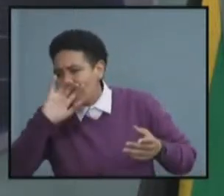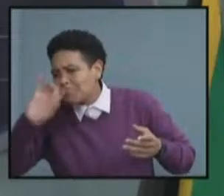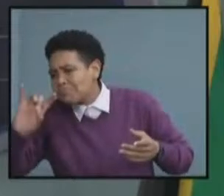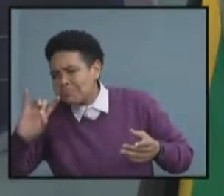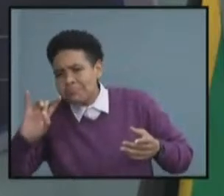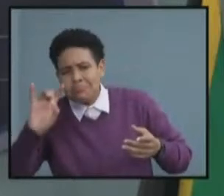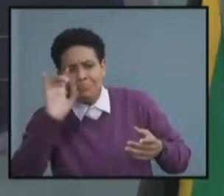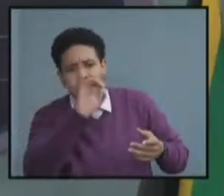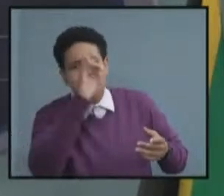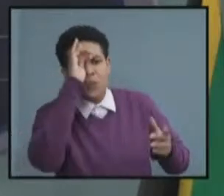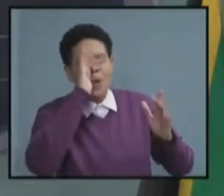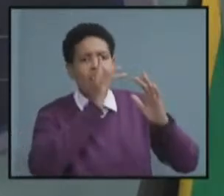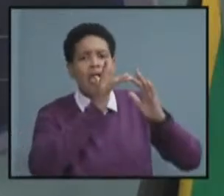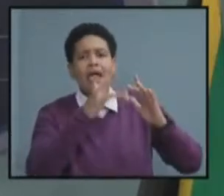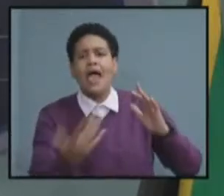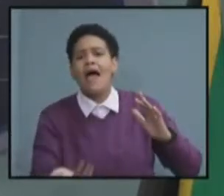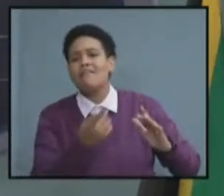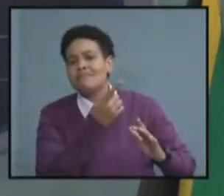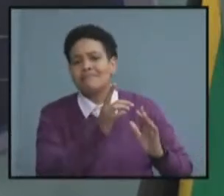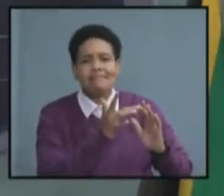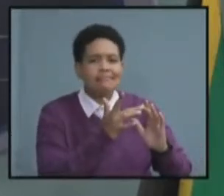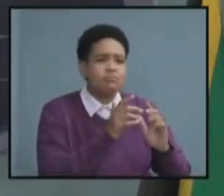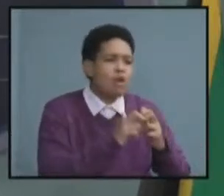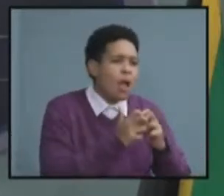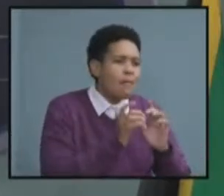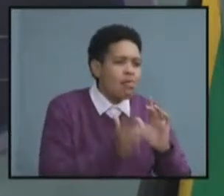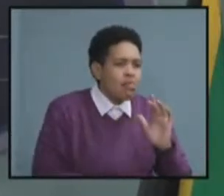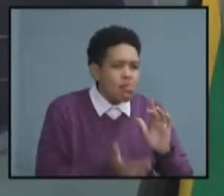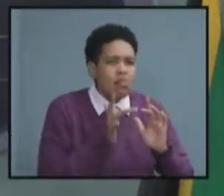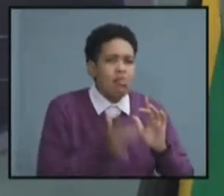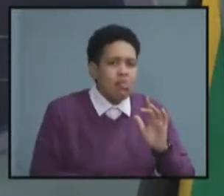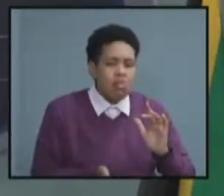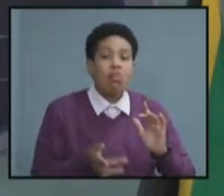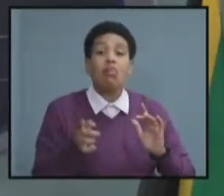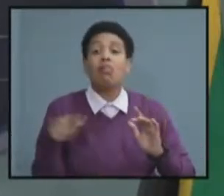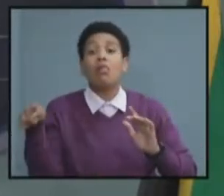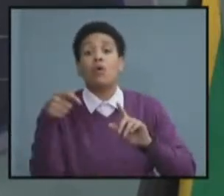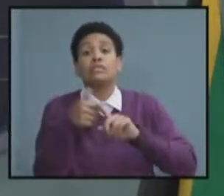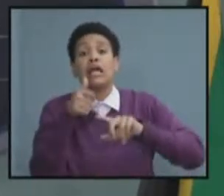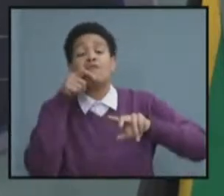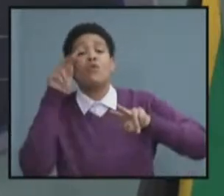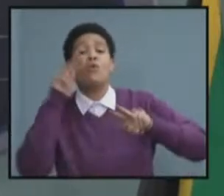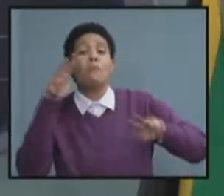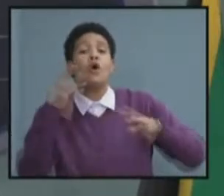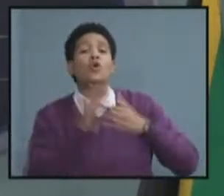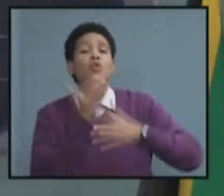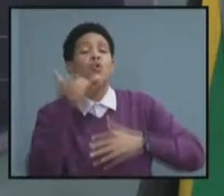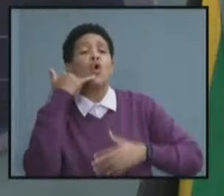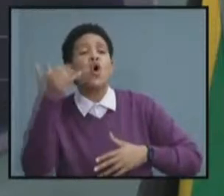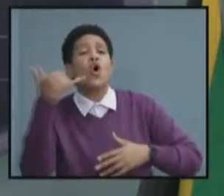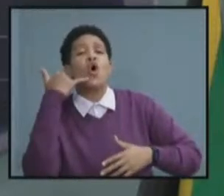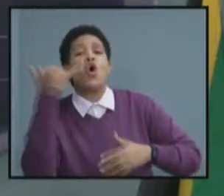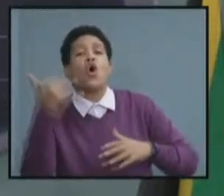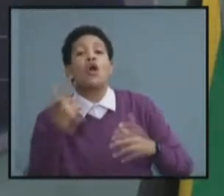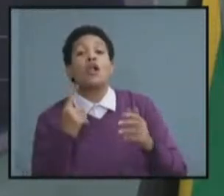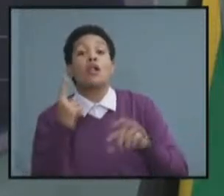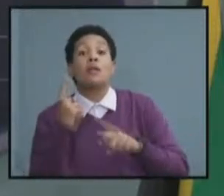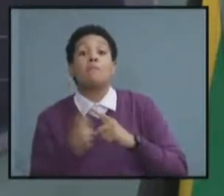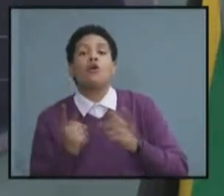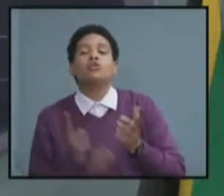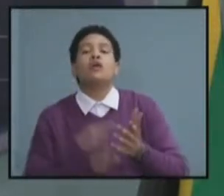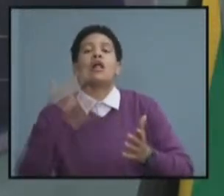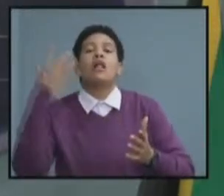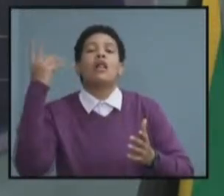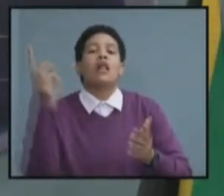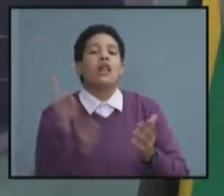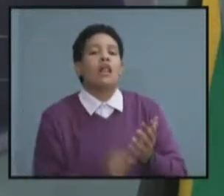internet connectivity issues and who are being monitored via phone calls and periodic visits